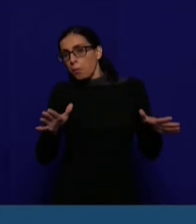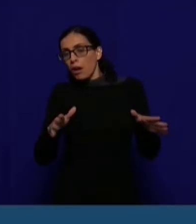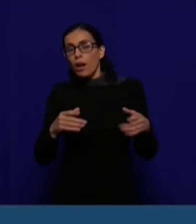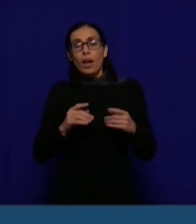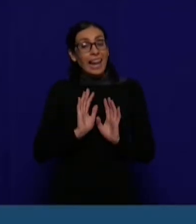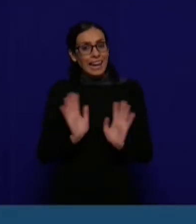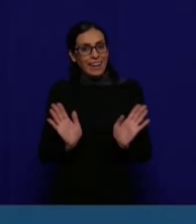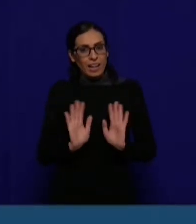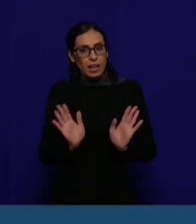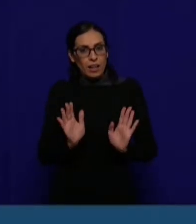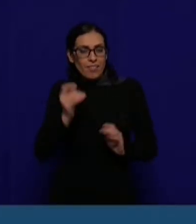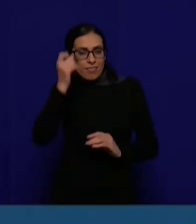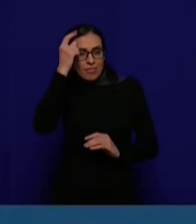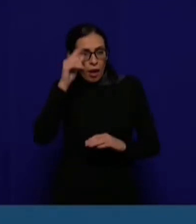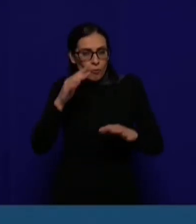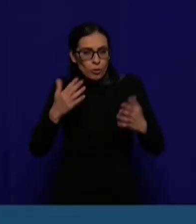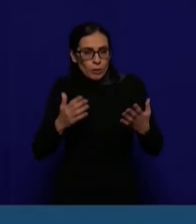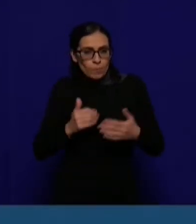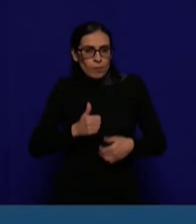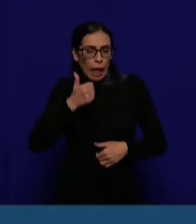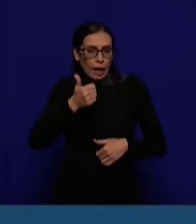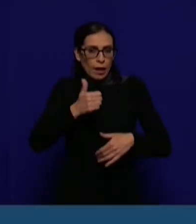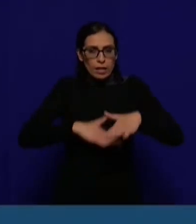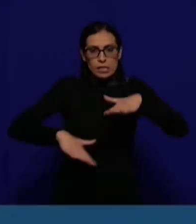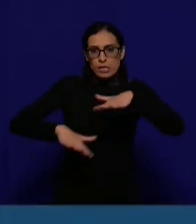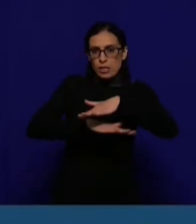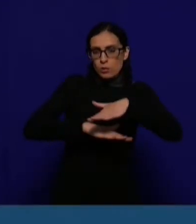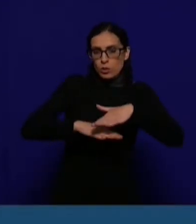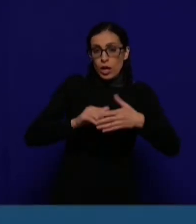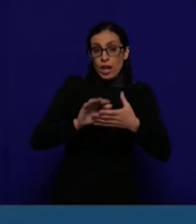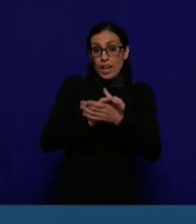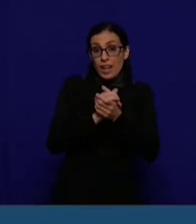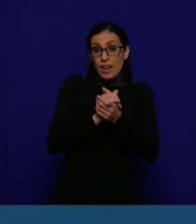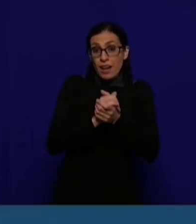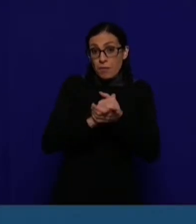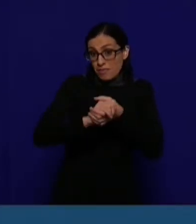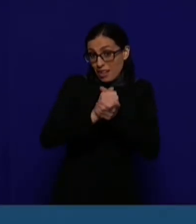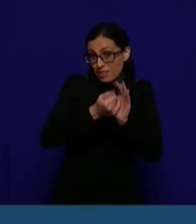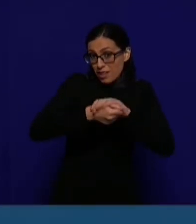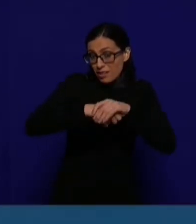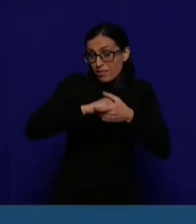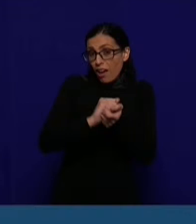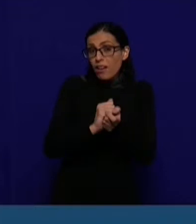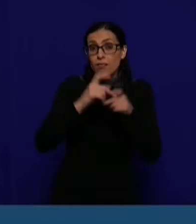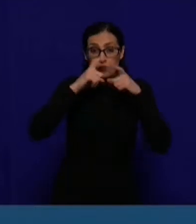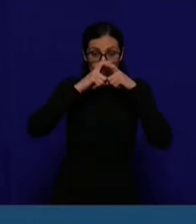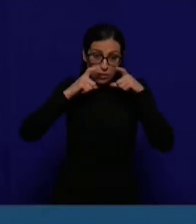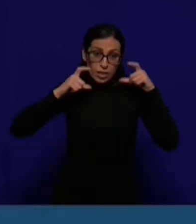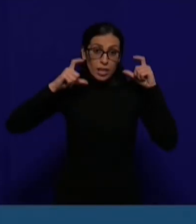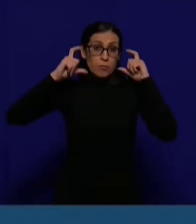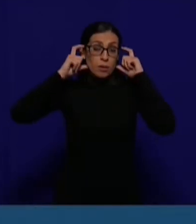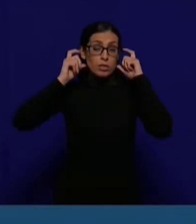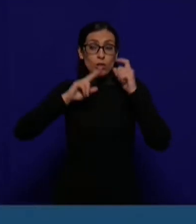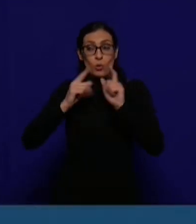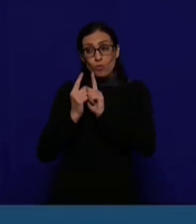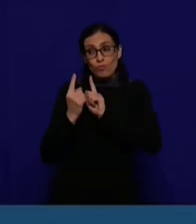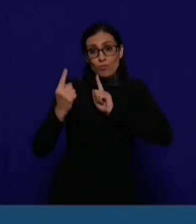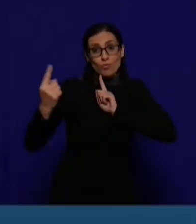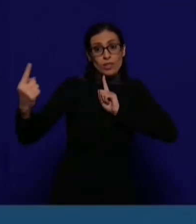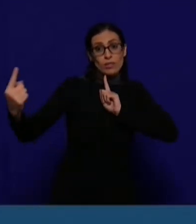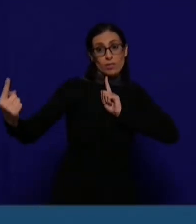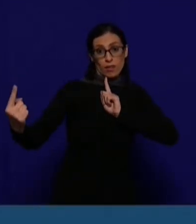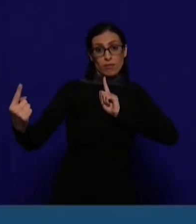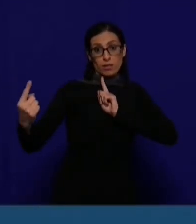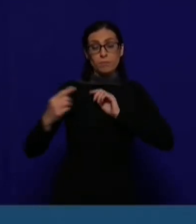nafu x'jaħdem l-użu tal-maskri li tuża l-hand sanitizer jew taħsel idejk u li nżommu id-distanza. Speċjalment importanti